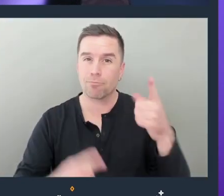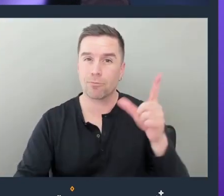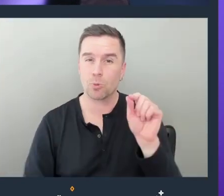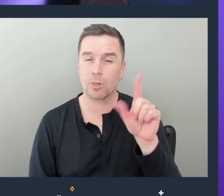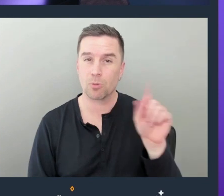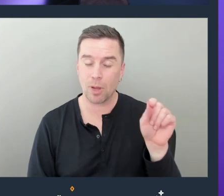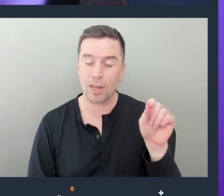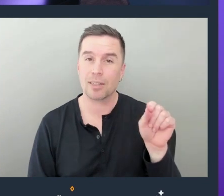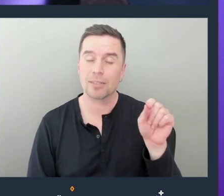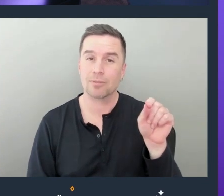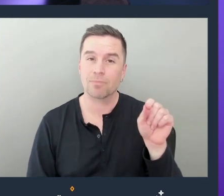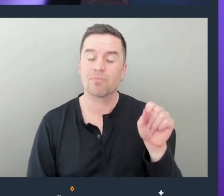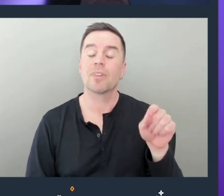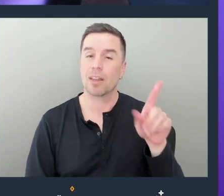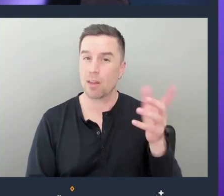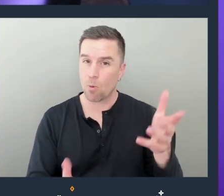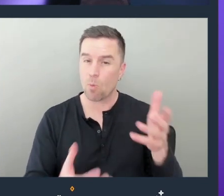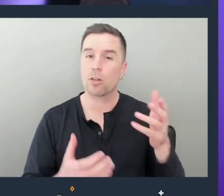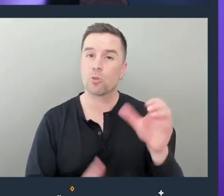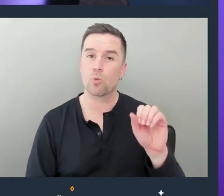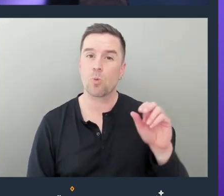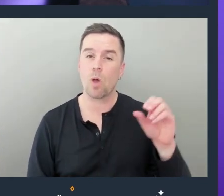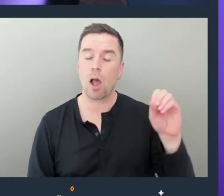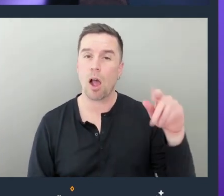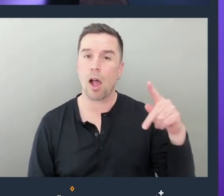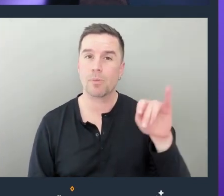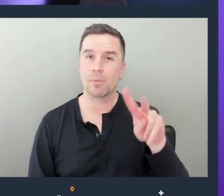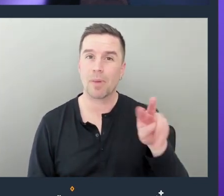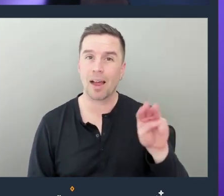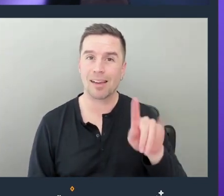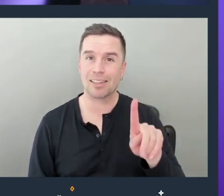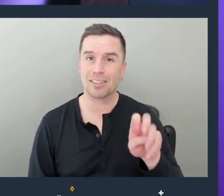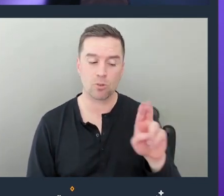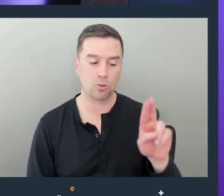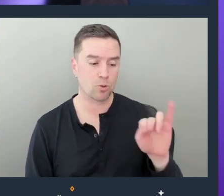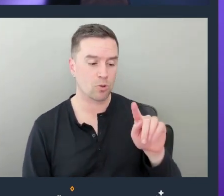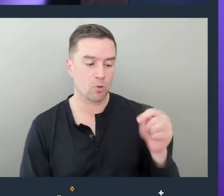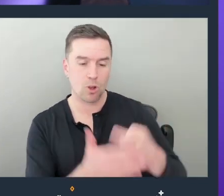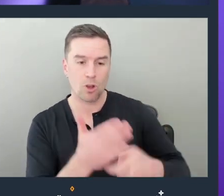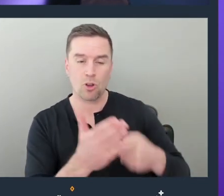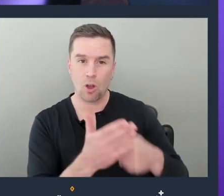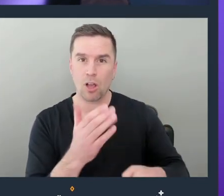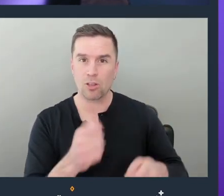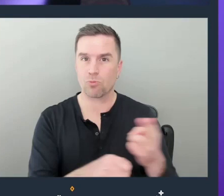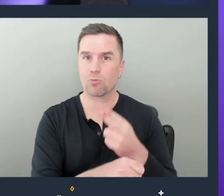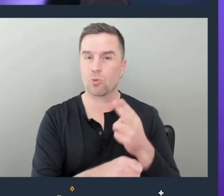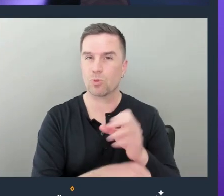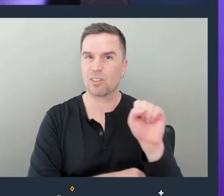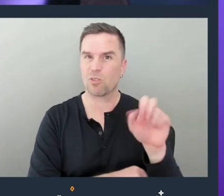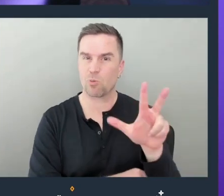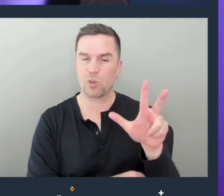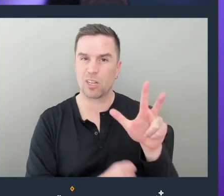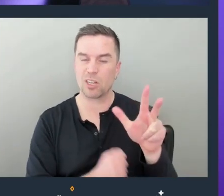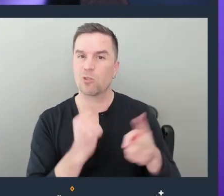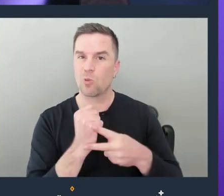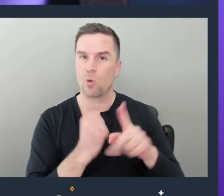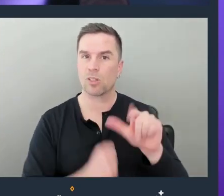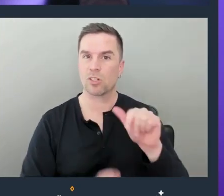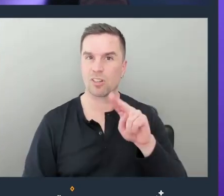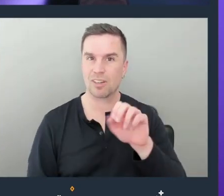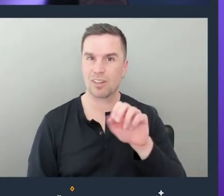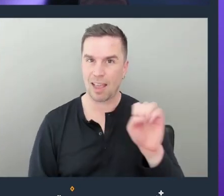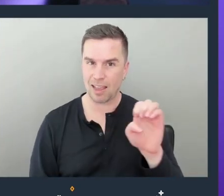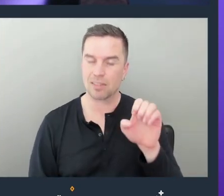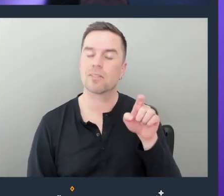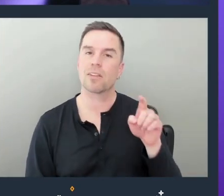unit costs and make Amazon S3's data storage usage more efficient. So they turned to S3 Storage Lens, which is a feature we launched